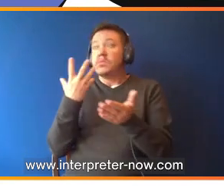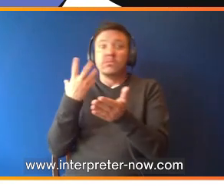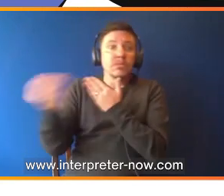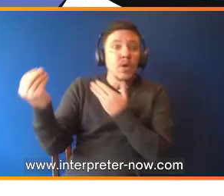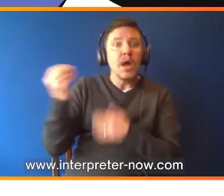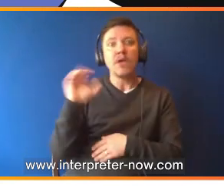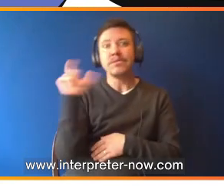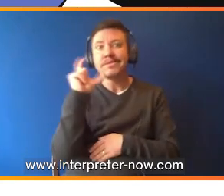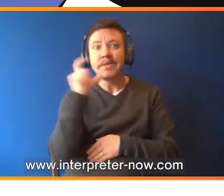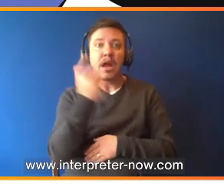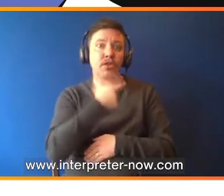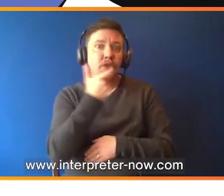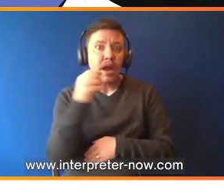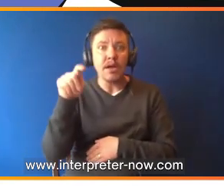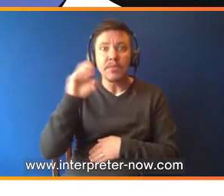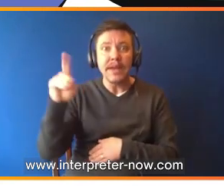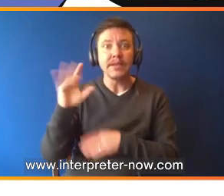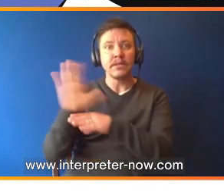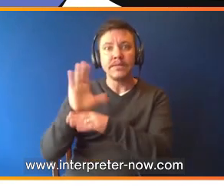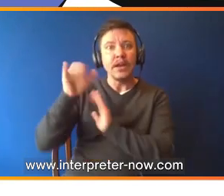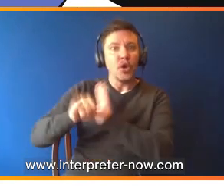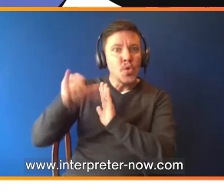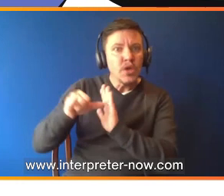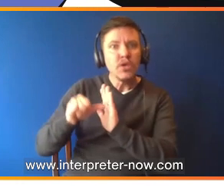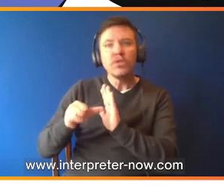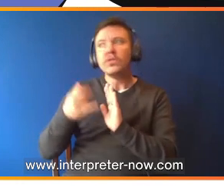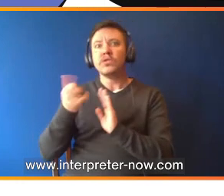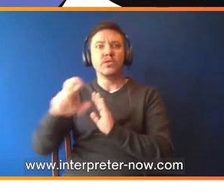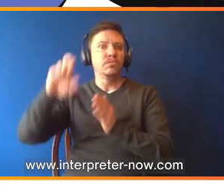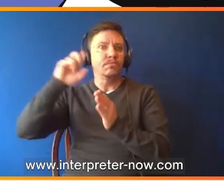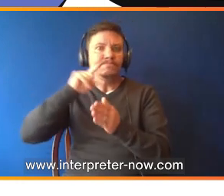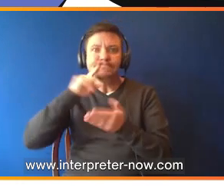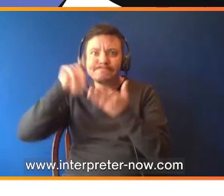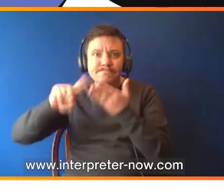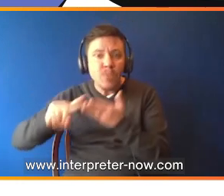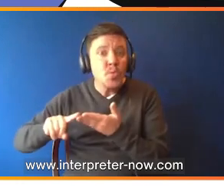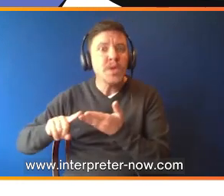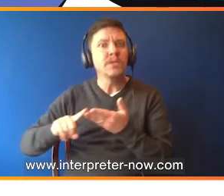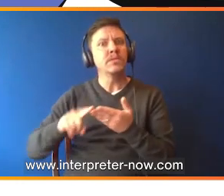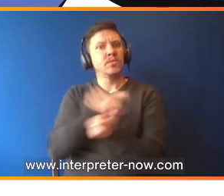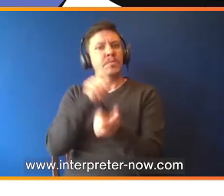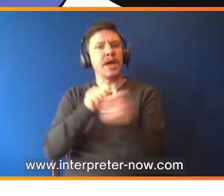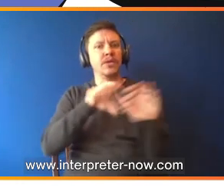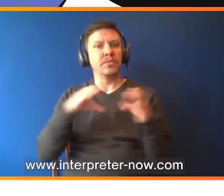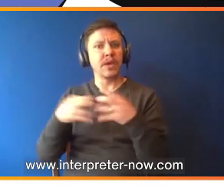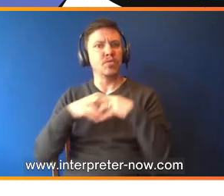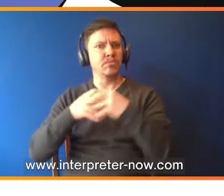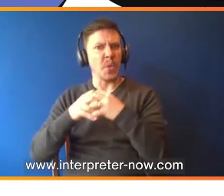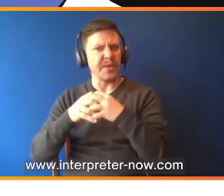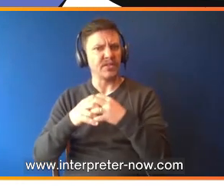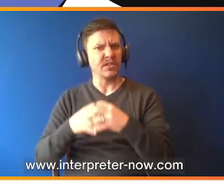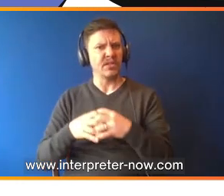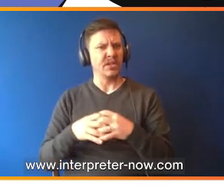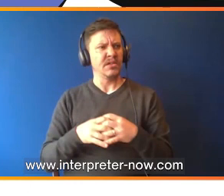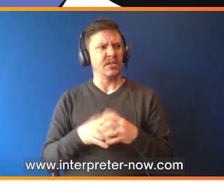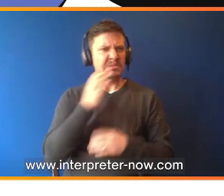go out and read, or maybe go on Instagram or watch a video or a TED talk about a specific group or an